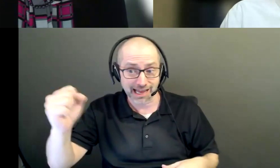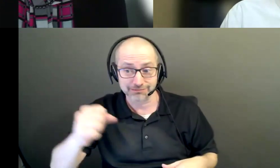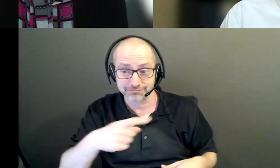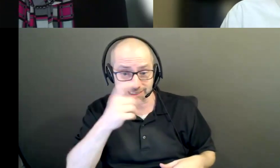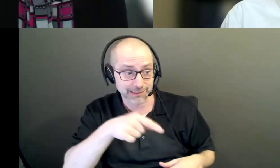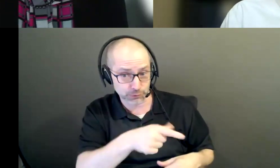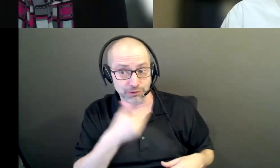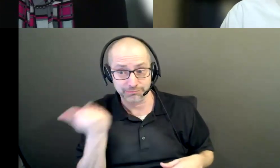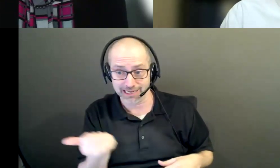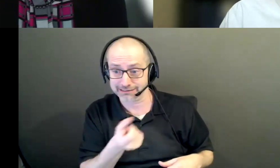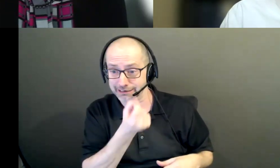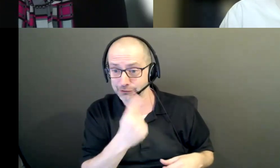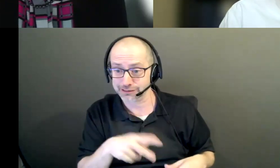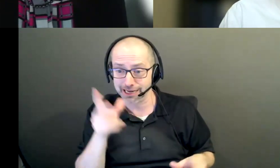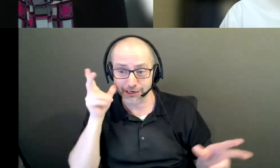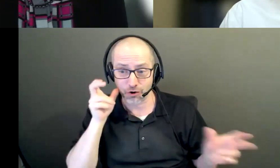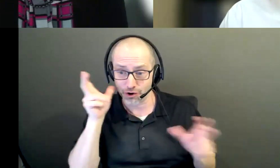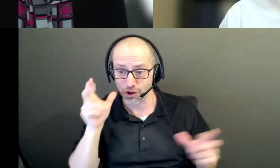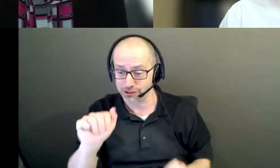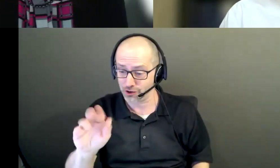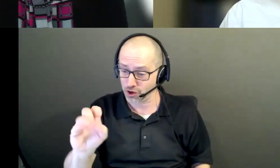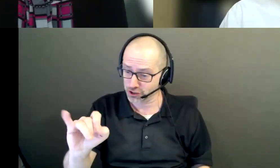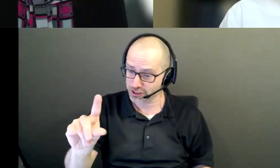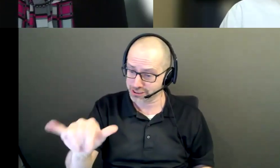at understand audiology.